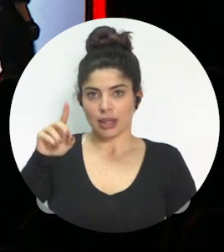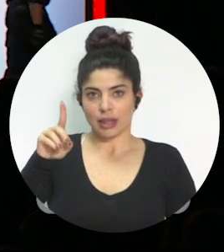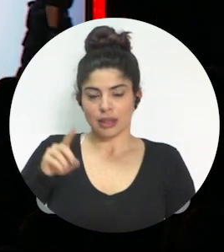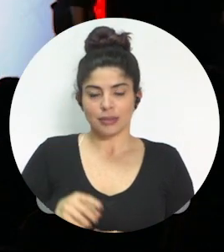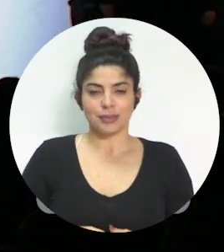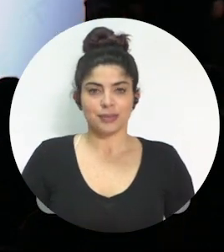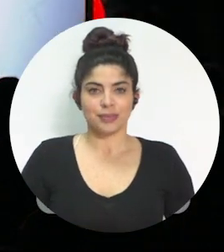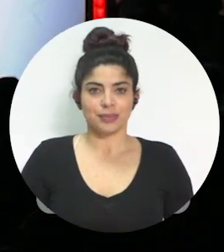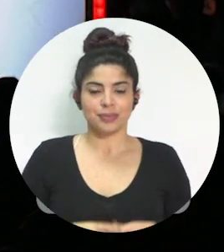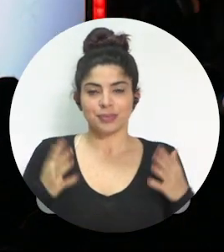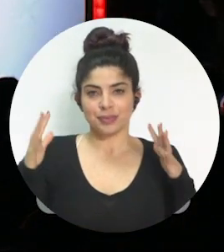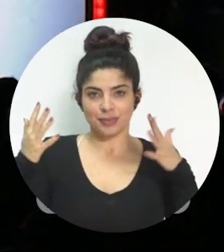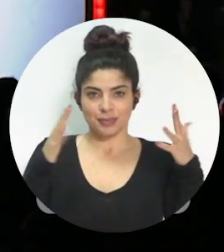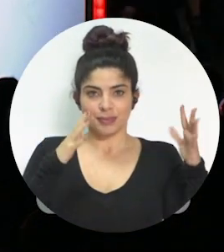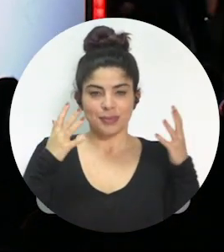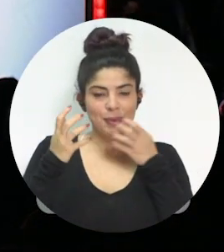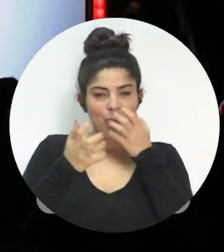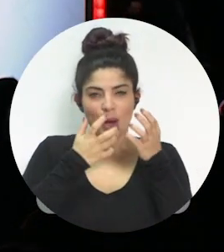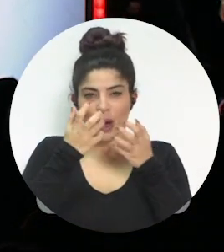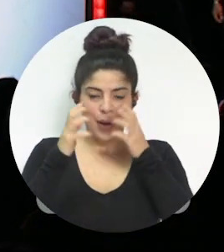Warland.